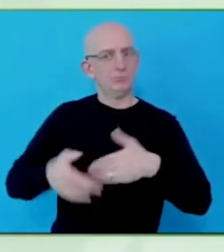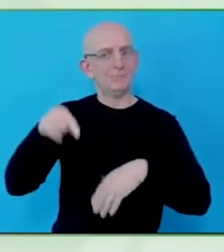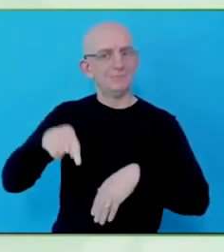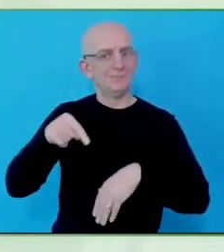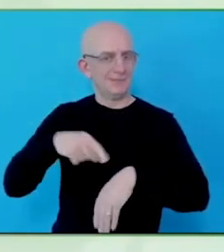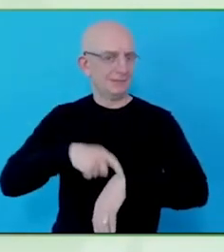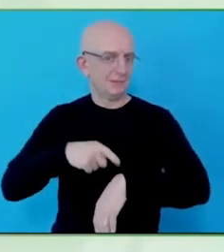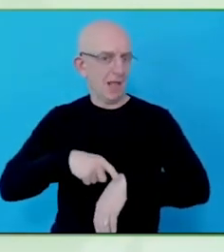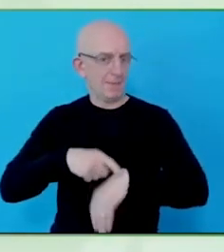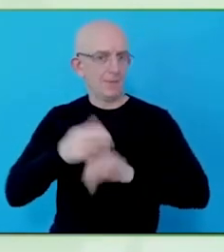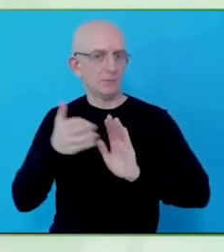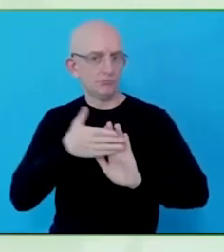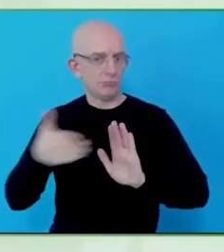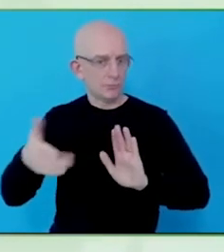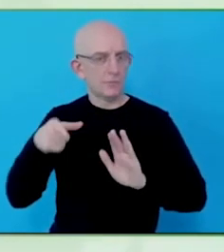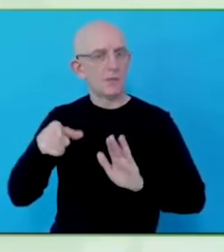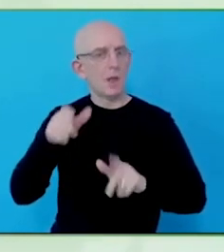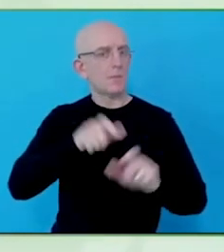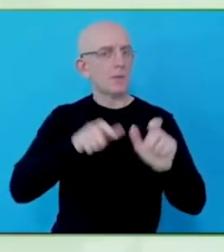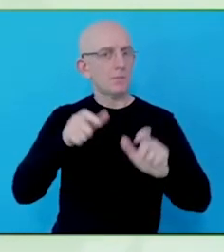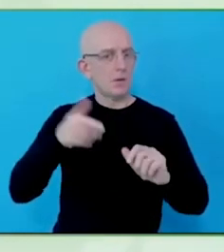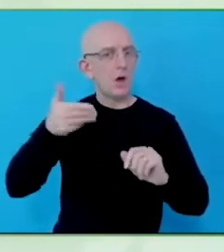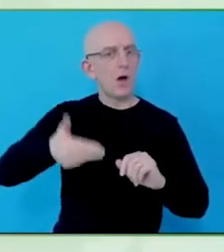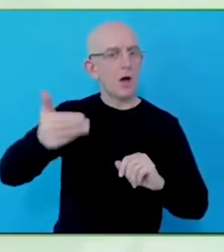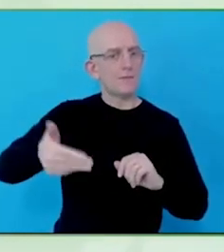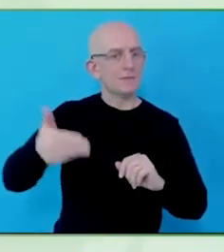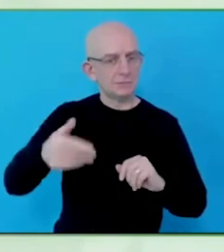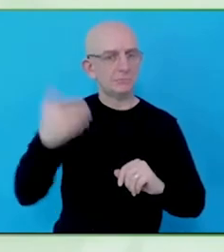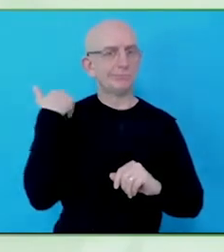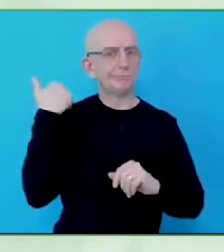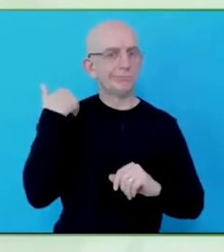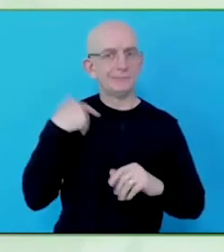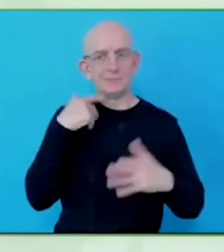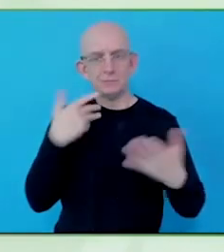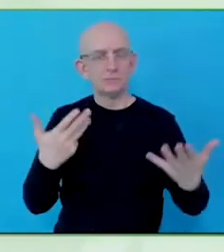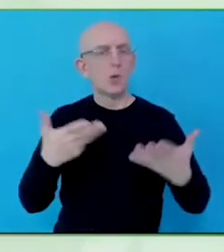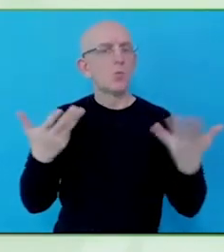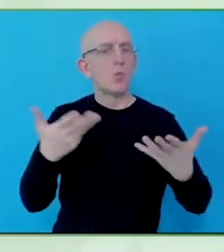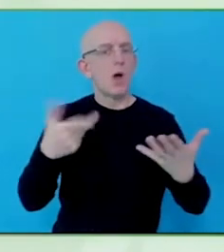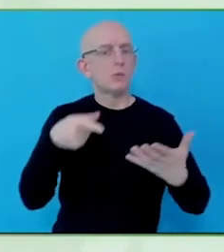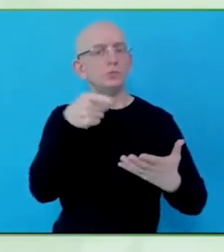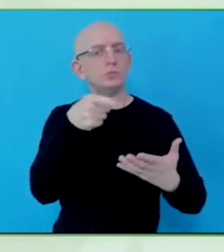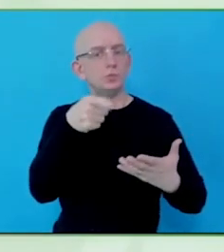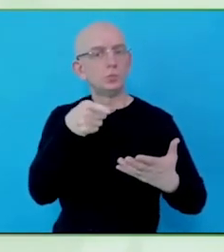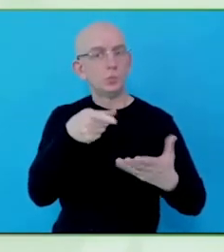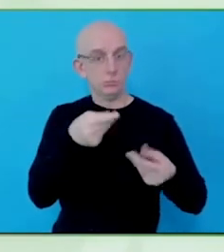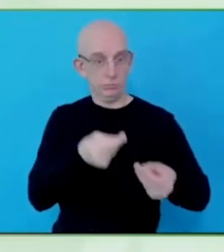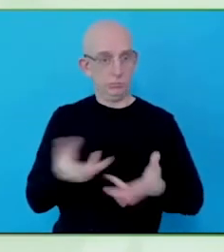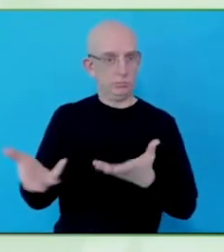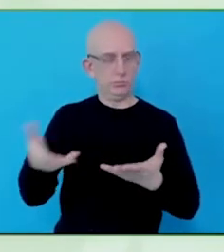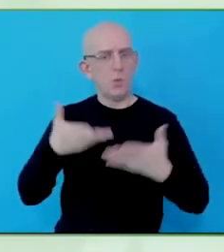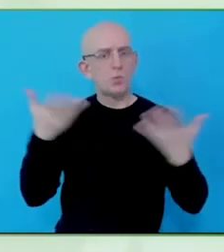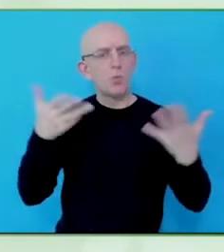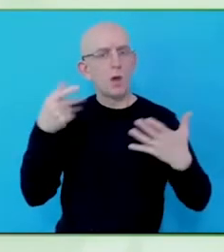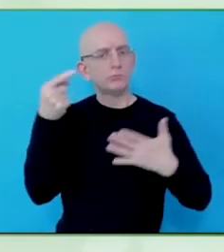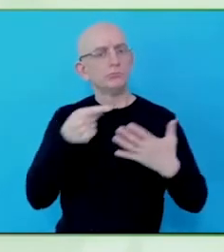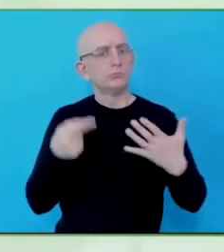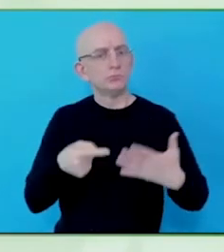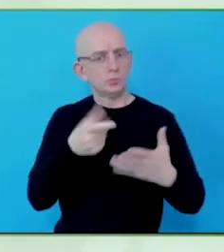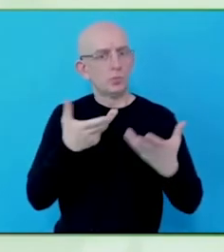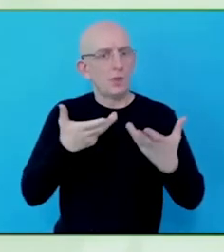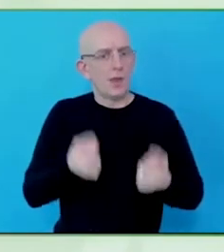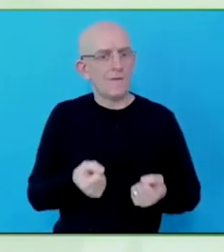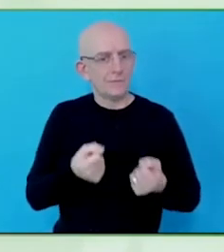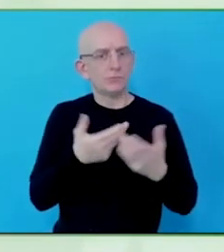The full solution is to provide both consulting and services. If there's one takeaway I would take away is that you